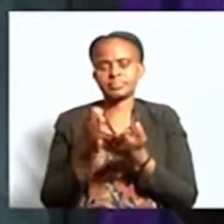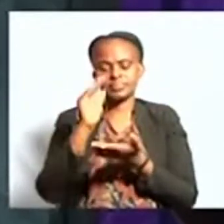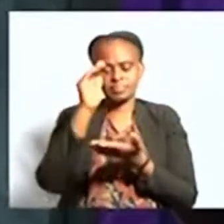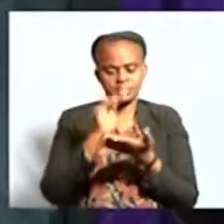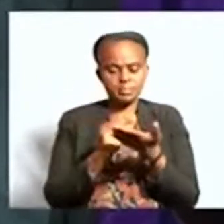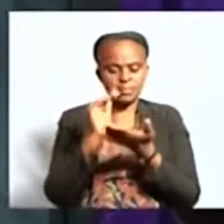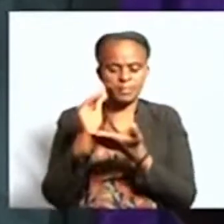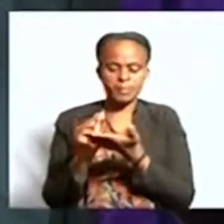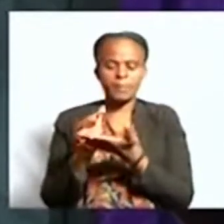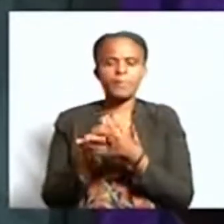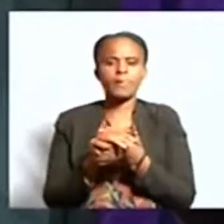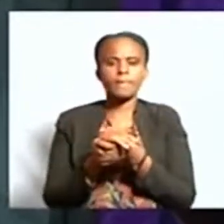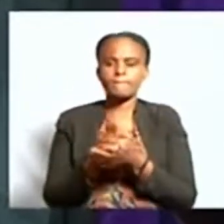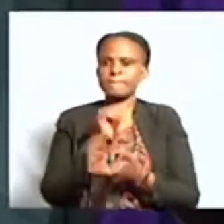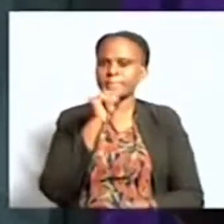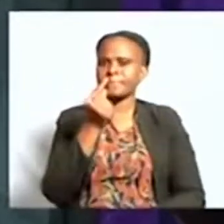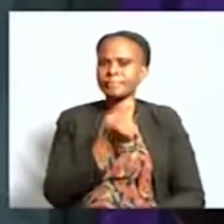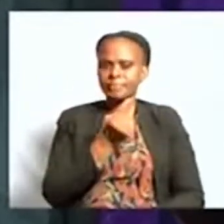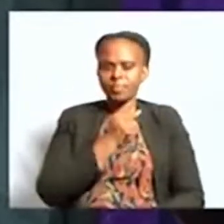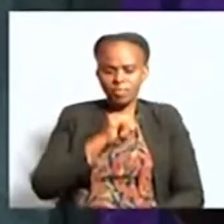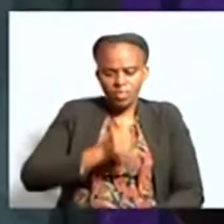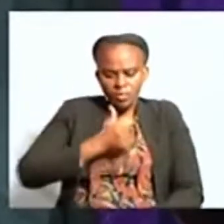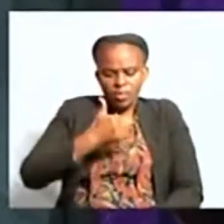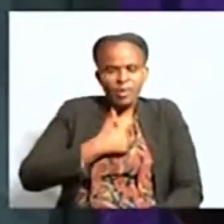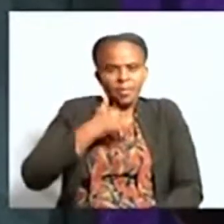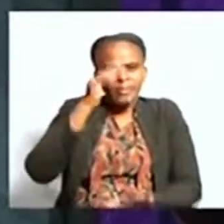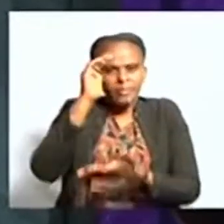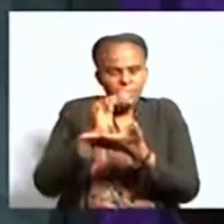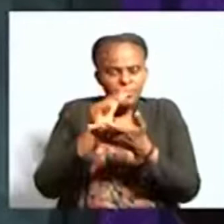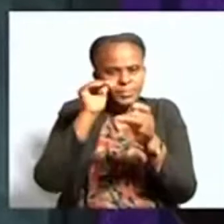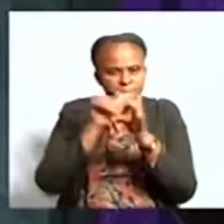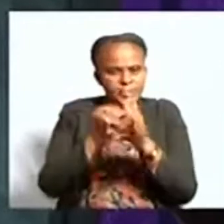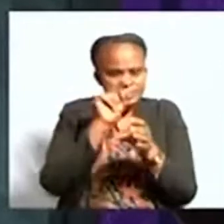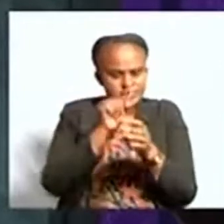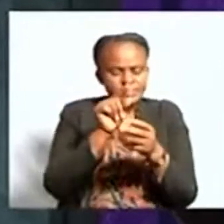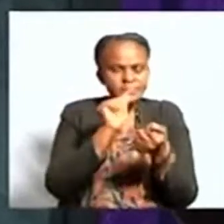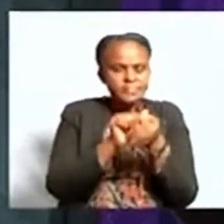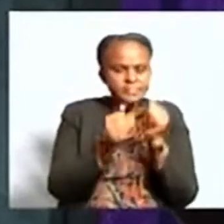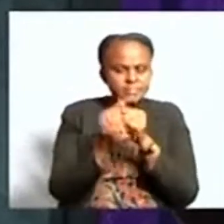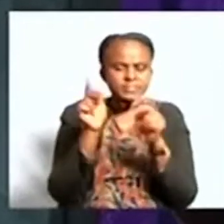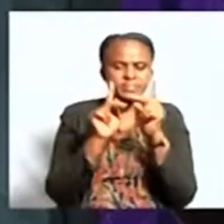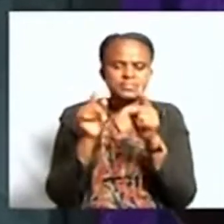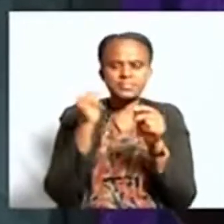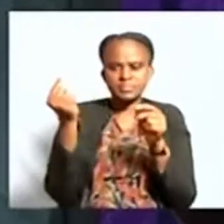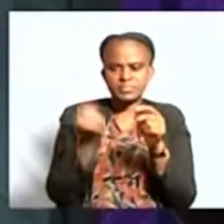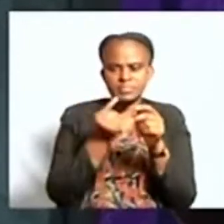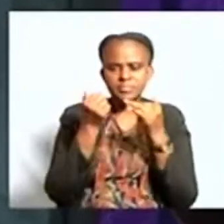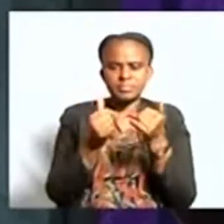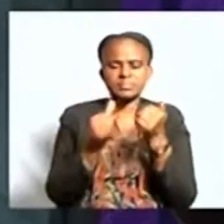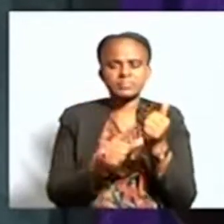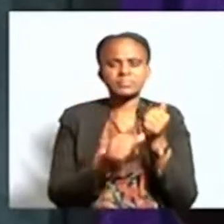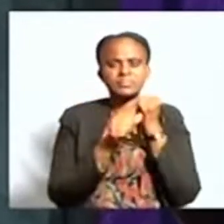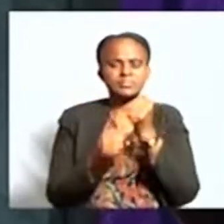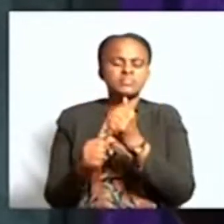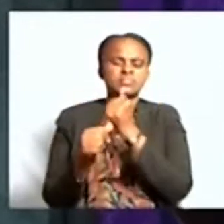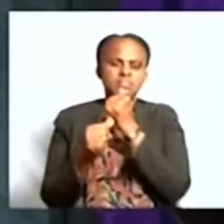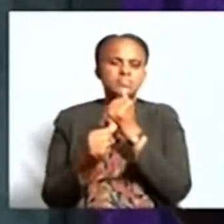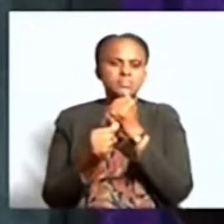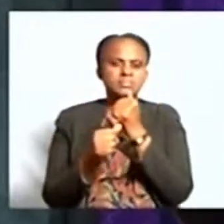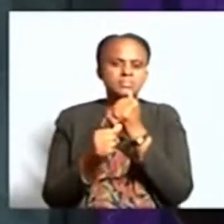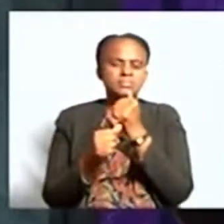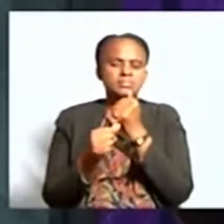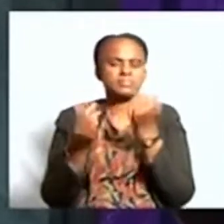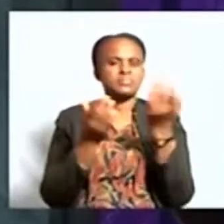reduced. Not only did we have a reduction in the traffic flow of people coming to the agency to come and